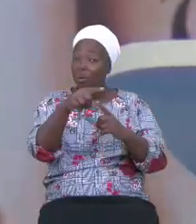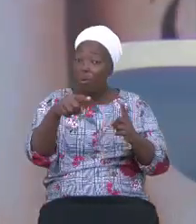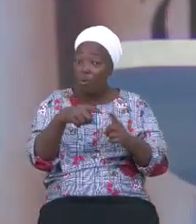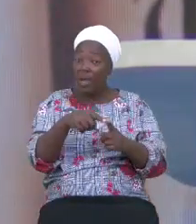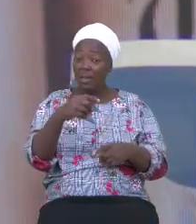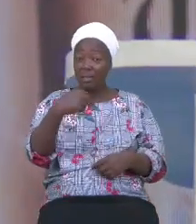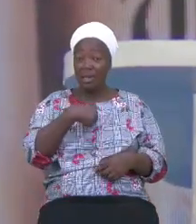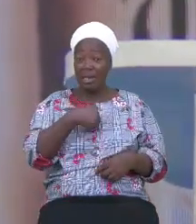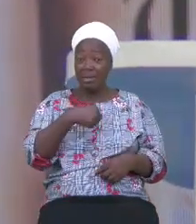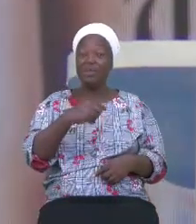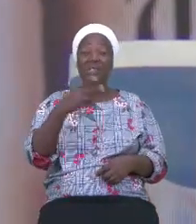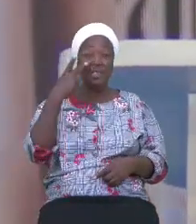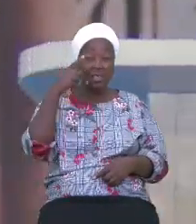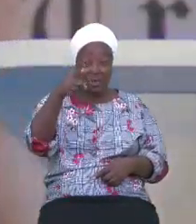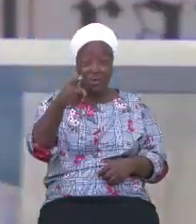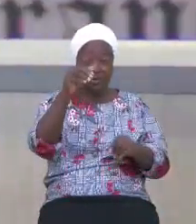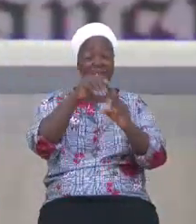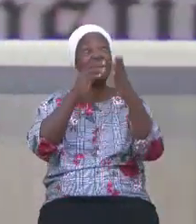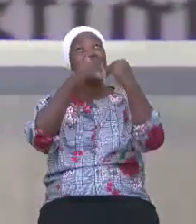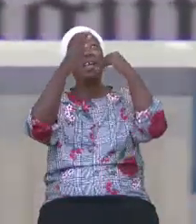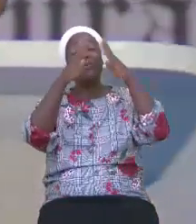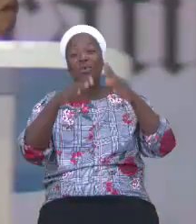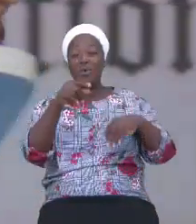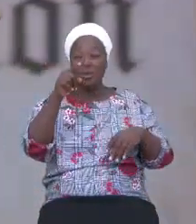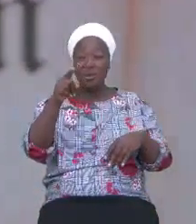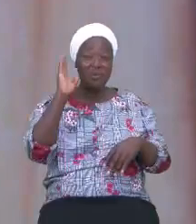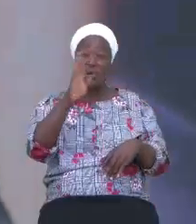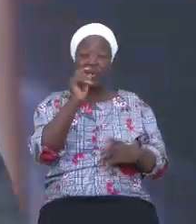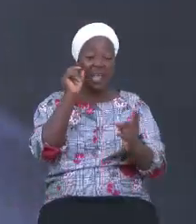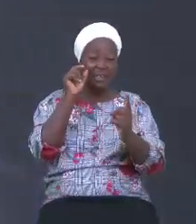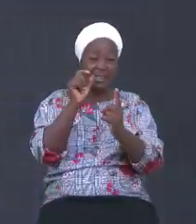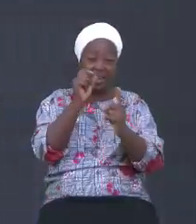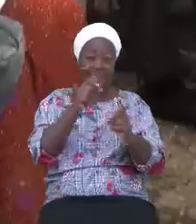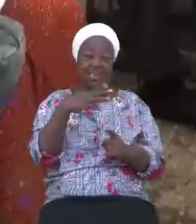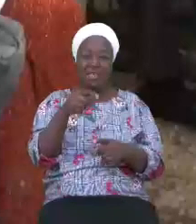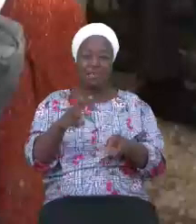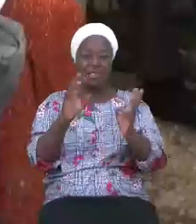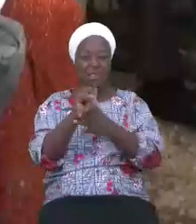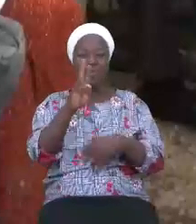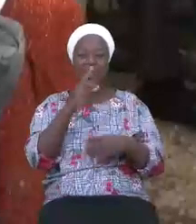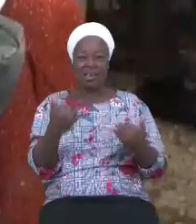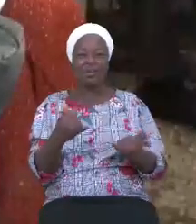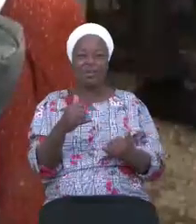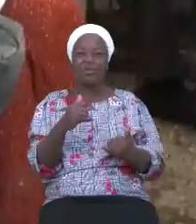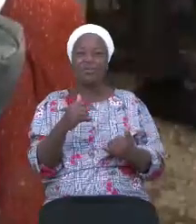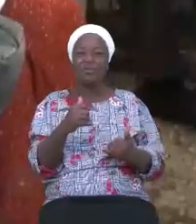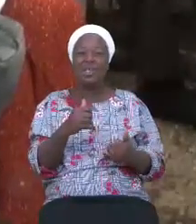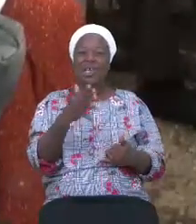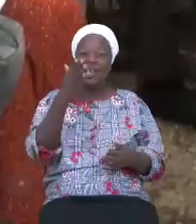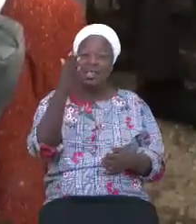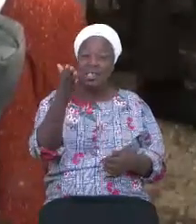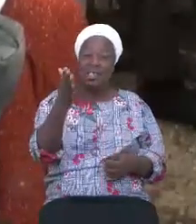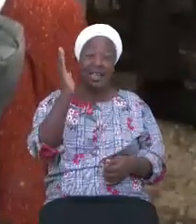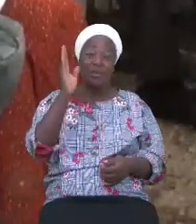see you in heaven, you'll be exactly the way you are now. There'll be no